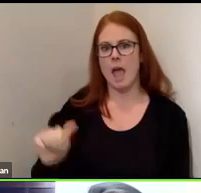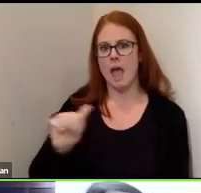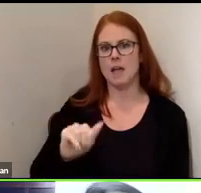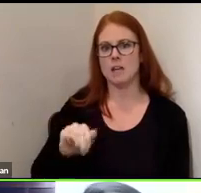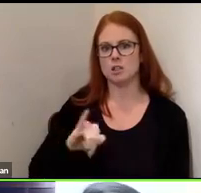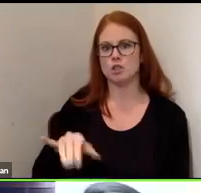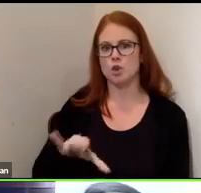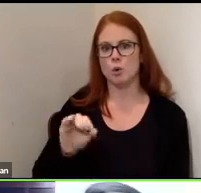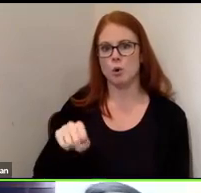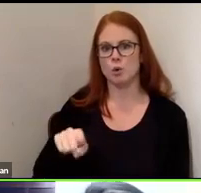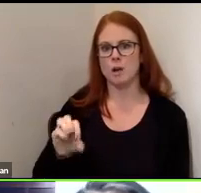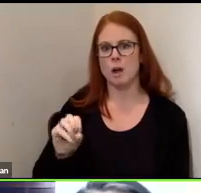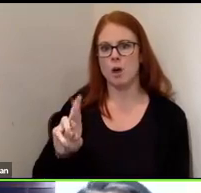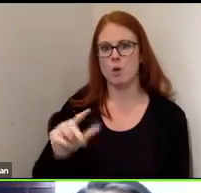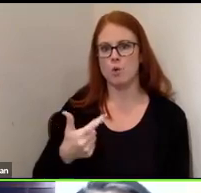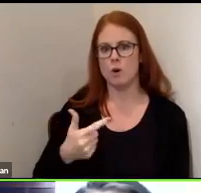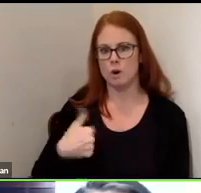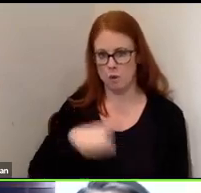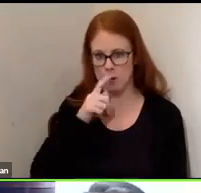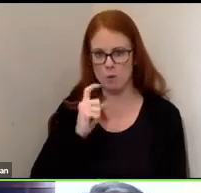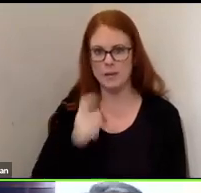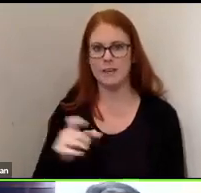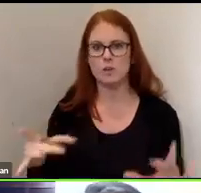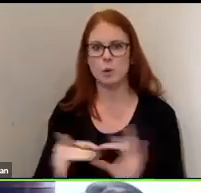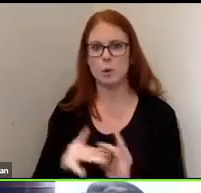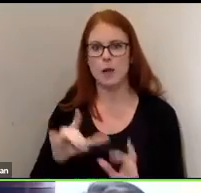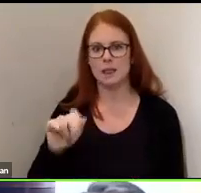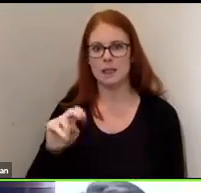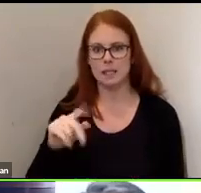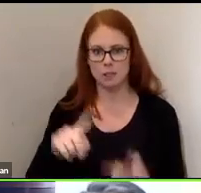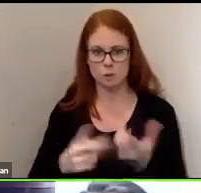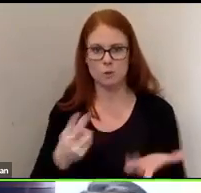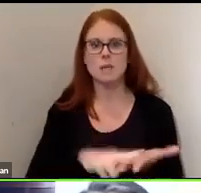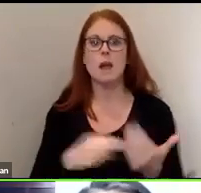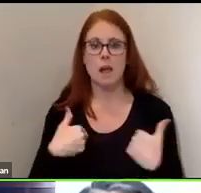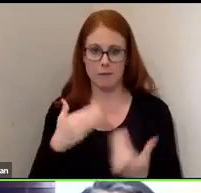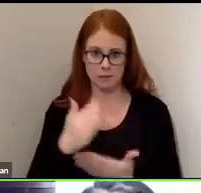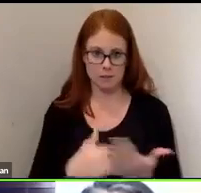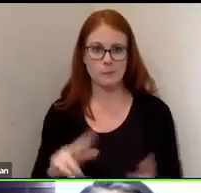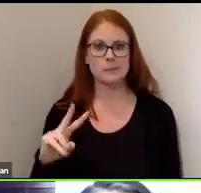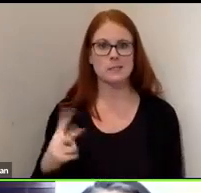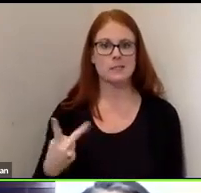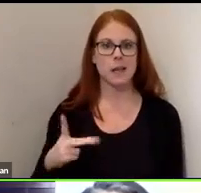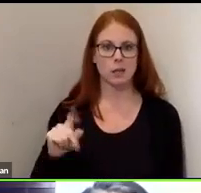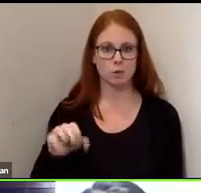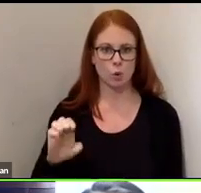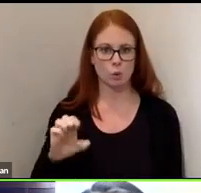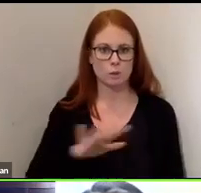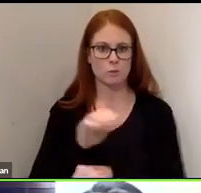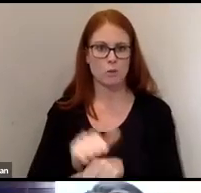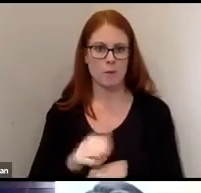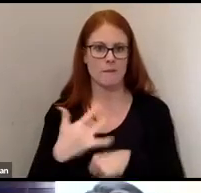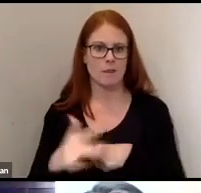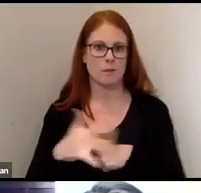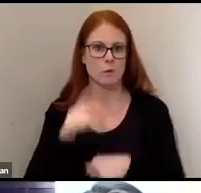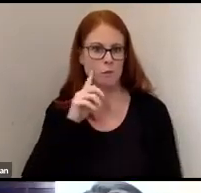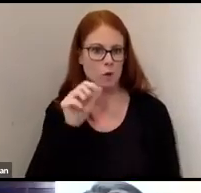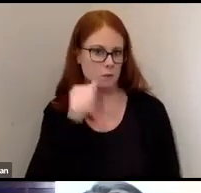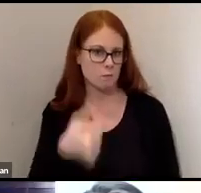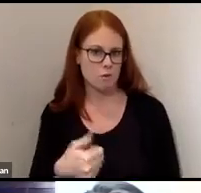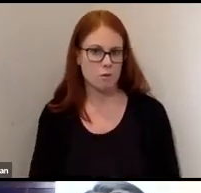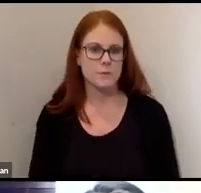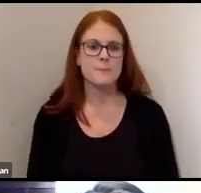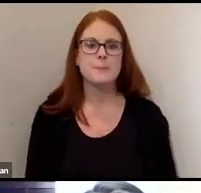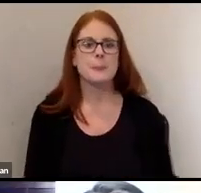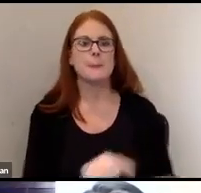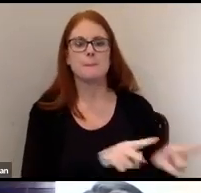jcdhe@jococov.org, and we'll get you that link and make sure you can get signed up. But we do have some appointments available for tomorrow. Okay, well, as always, thank